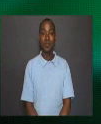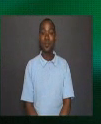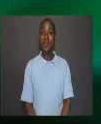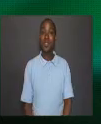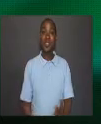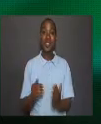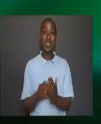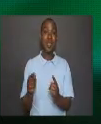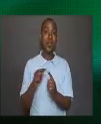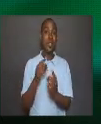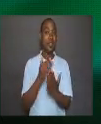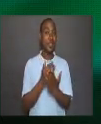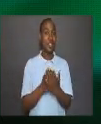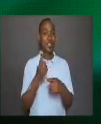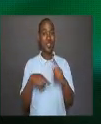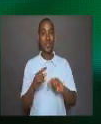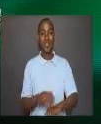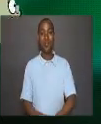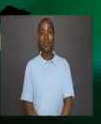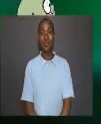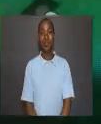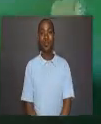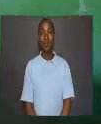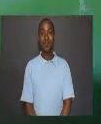Let's get back to our lesson.